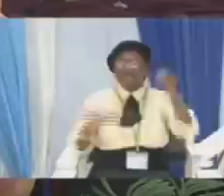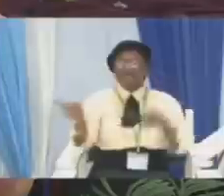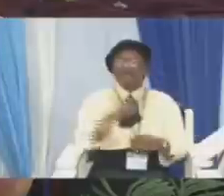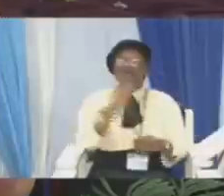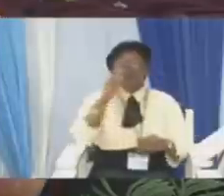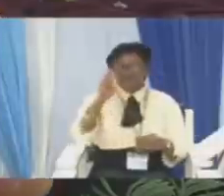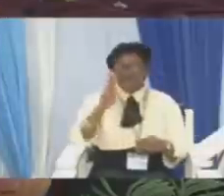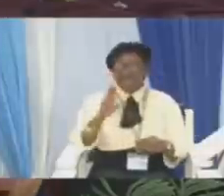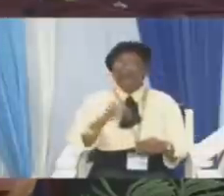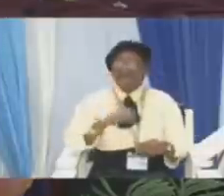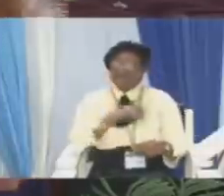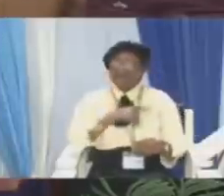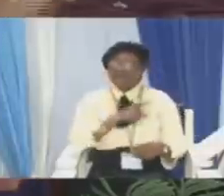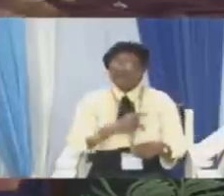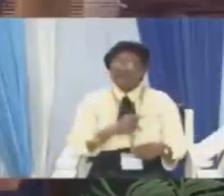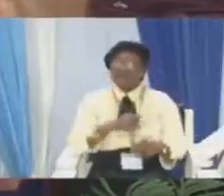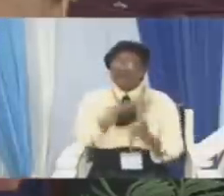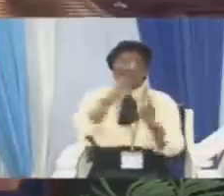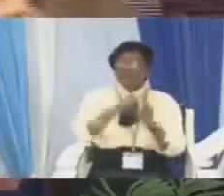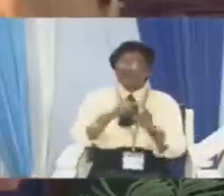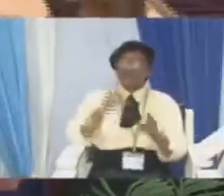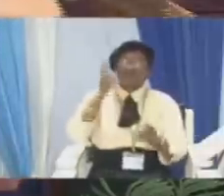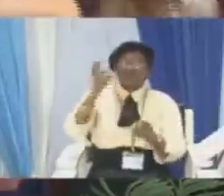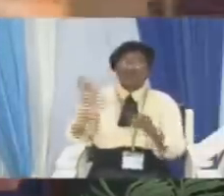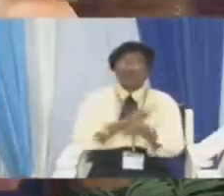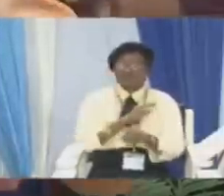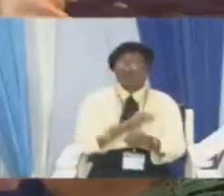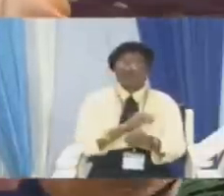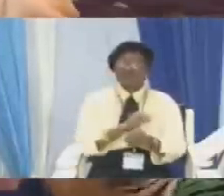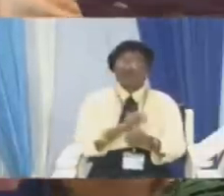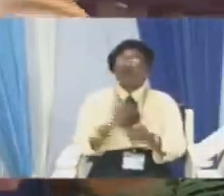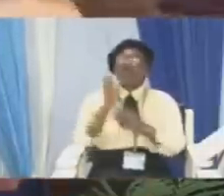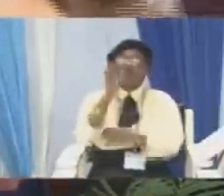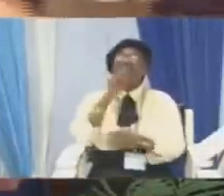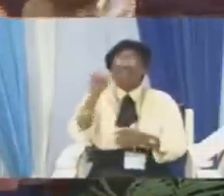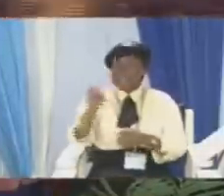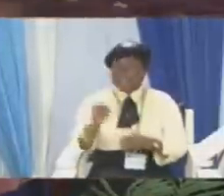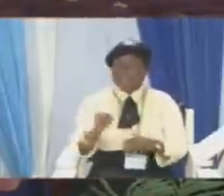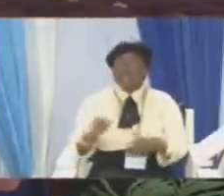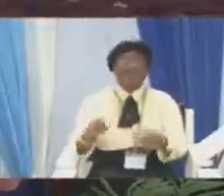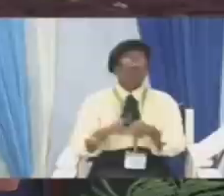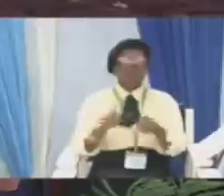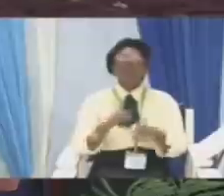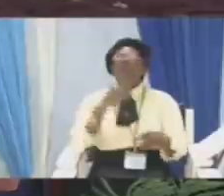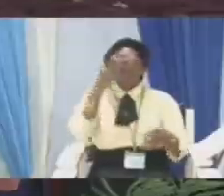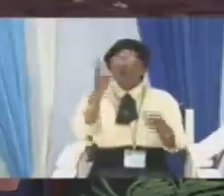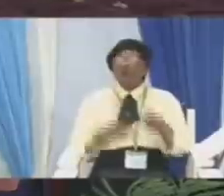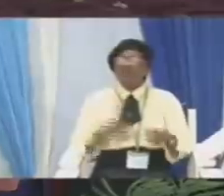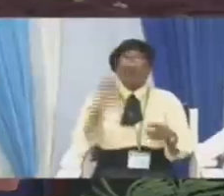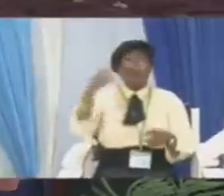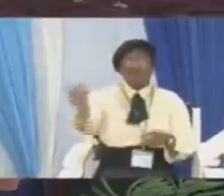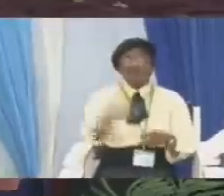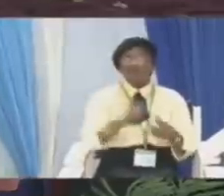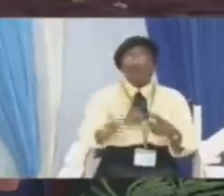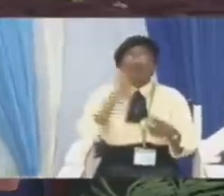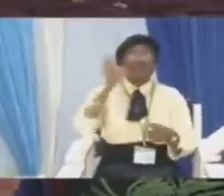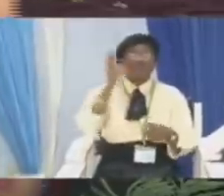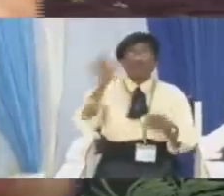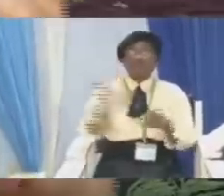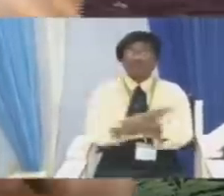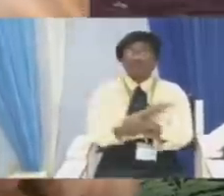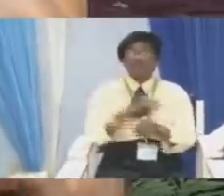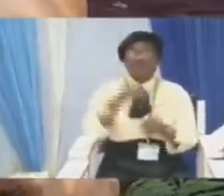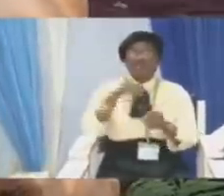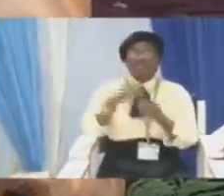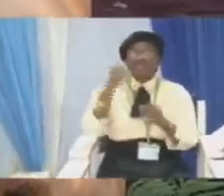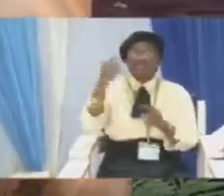passionate about fruitfulness, God is more eager and passionate for you to be fruitful. In the word of